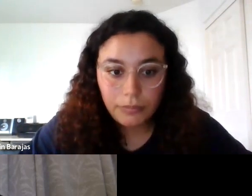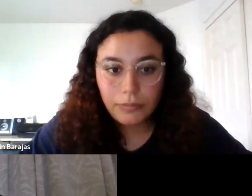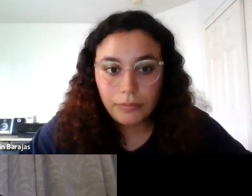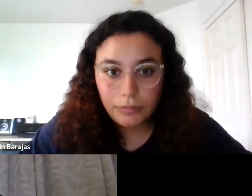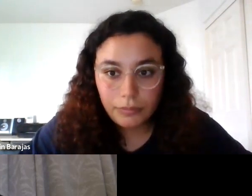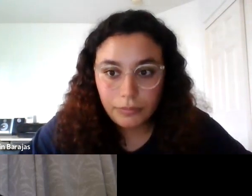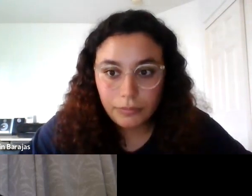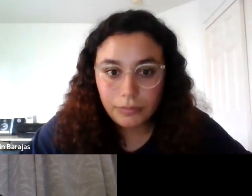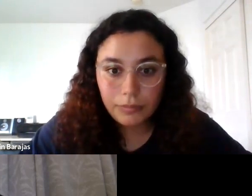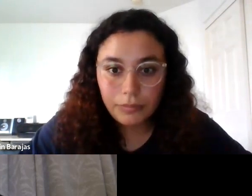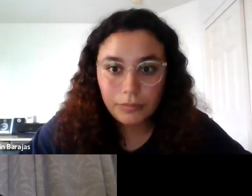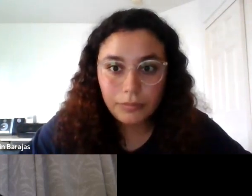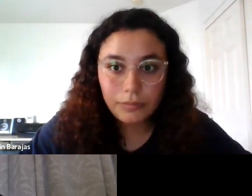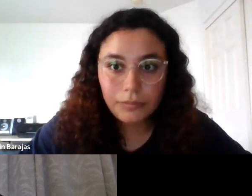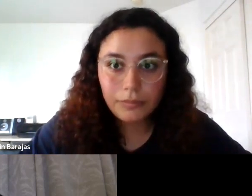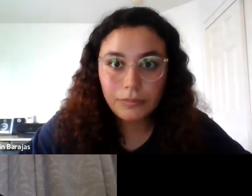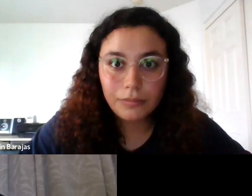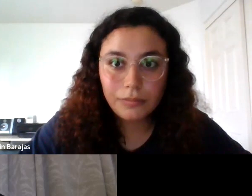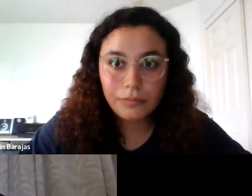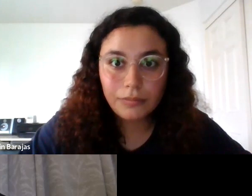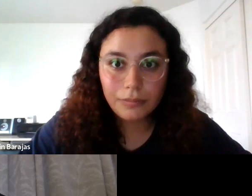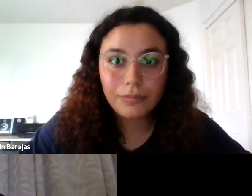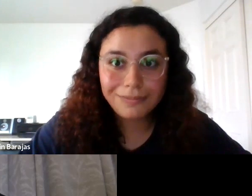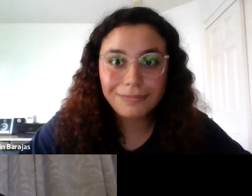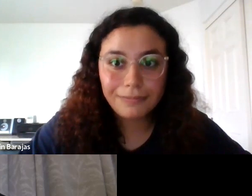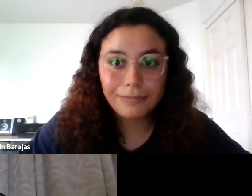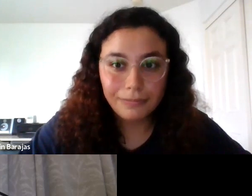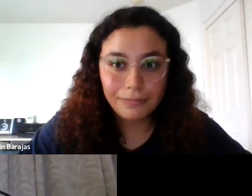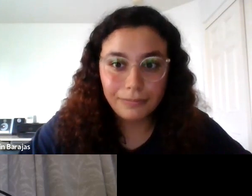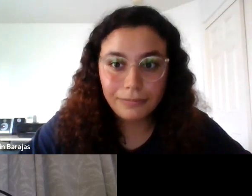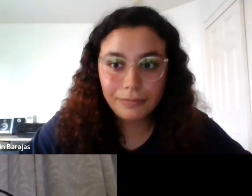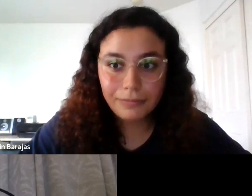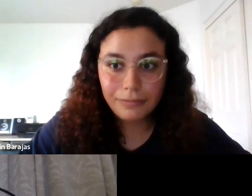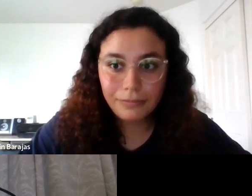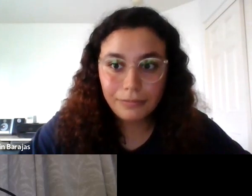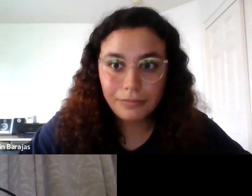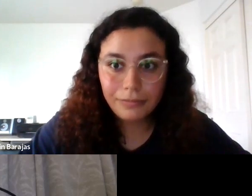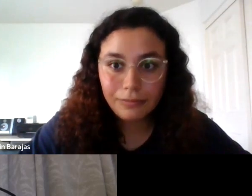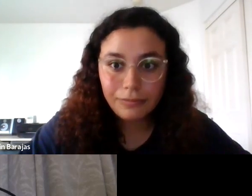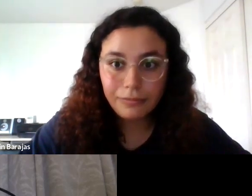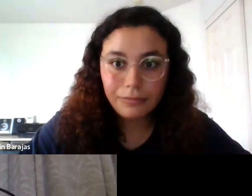counselors, school teachers, administration that are working with students with and without disabilities. I think that's one start.